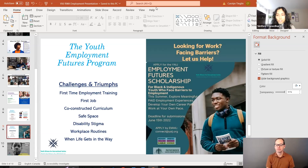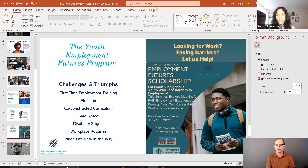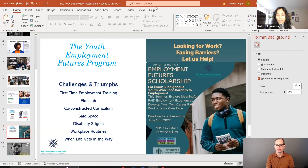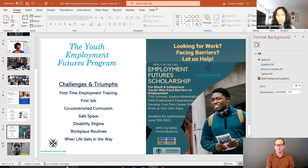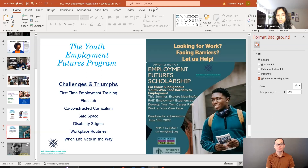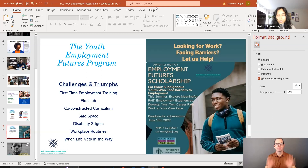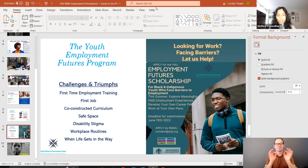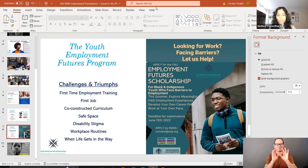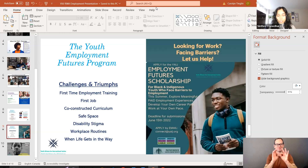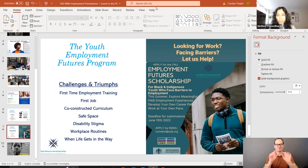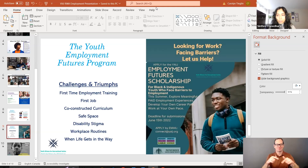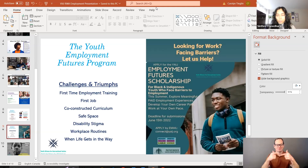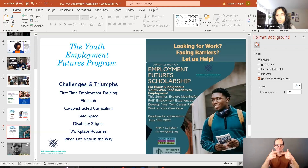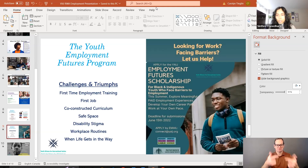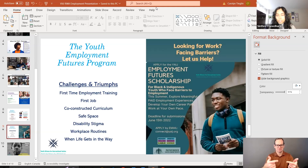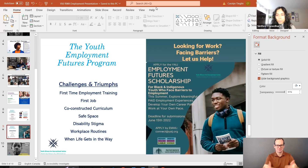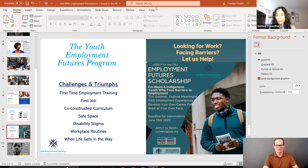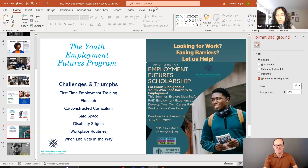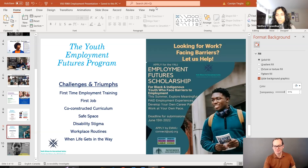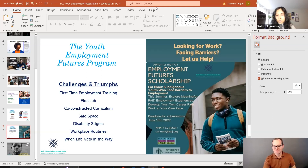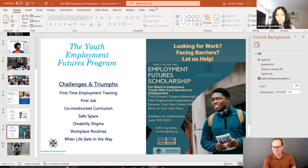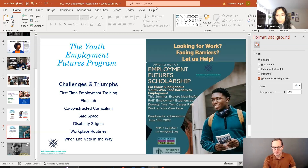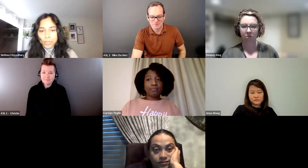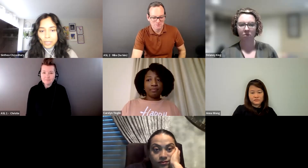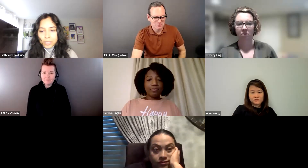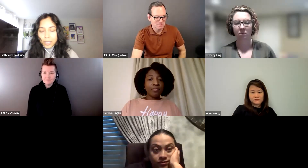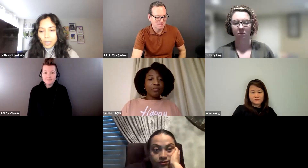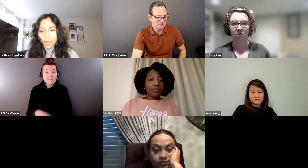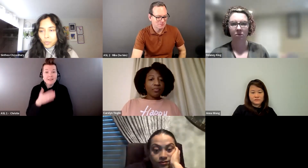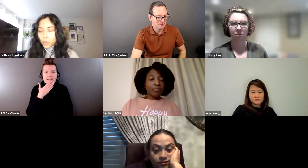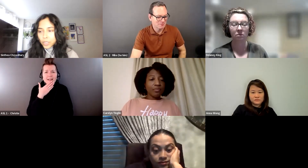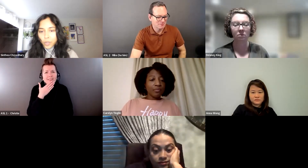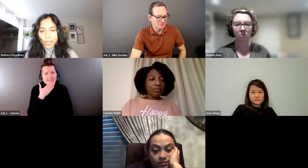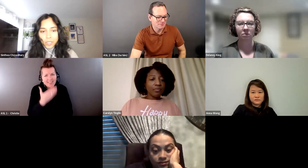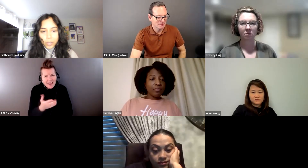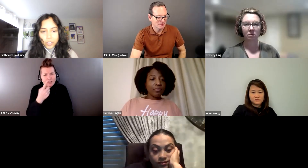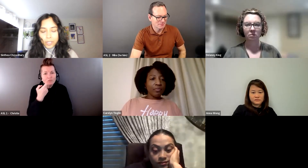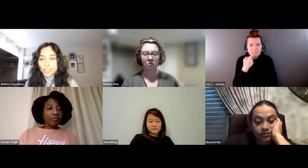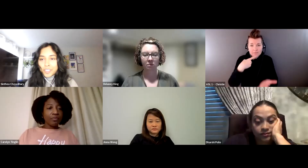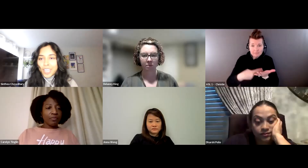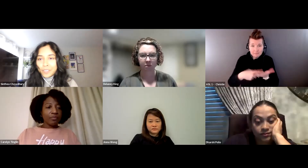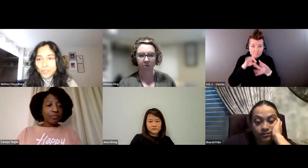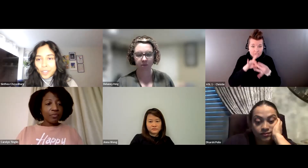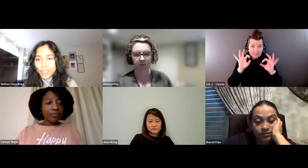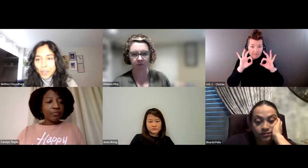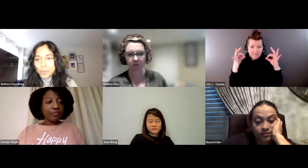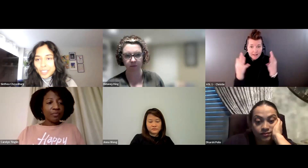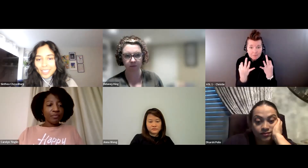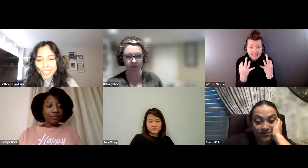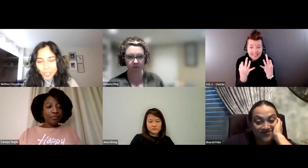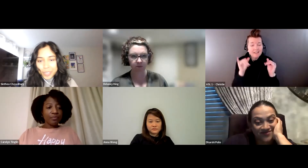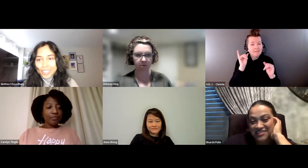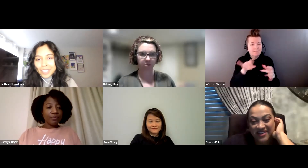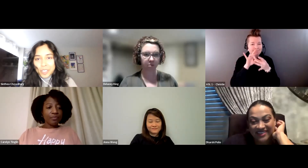Thank you for sharing that. I wanted to just pick up on what you talked about in terms of family and roll into our next question. Darshi, I haven't forgotten about you. I'm